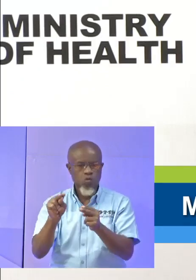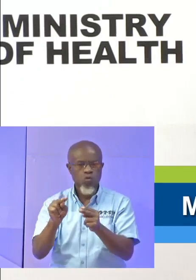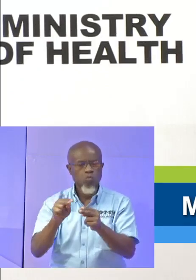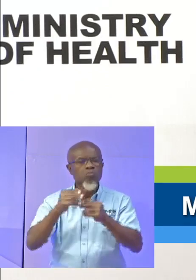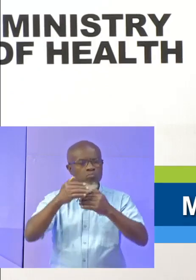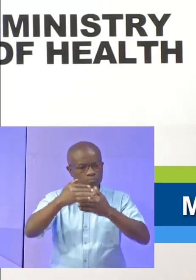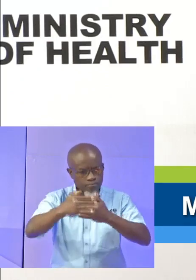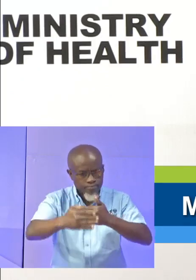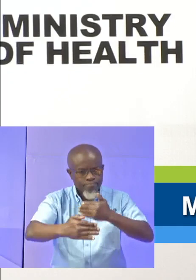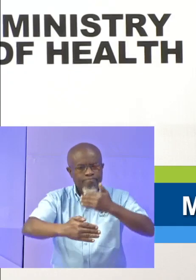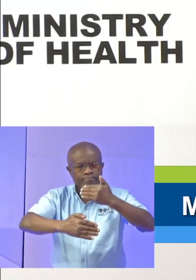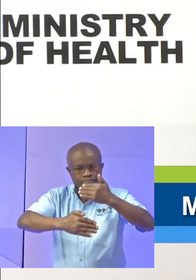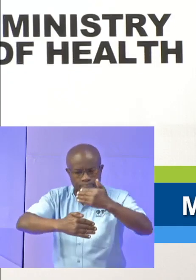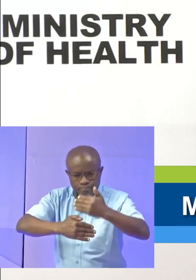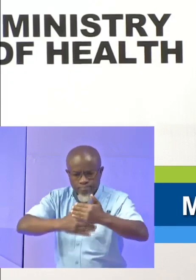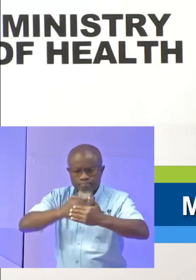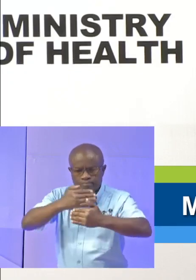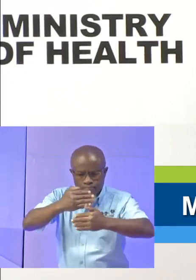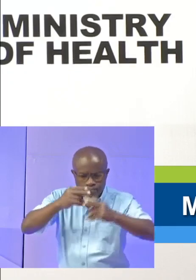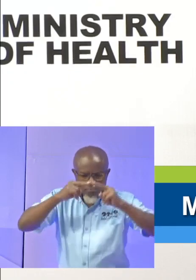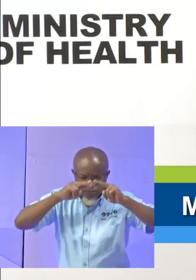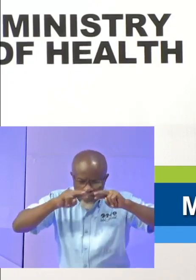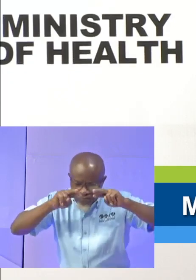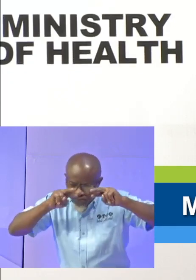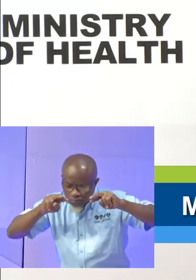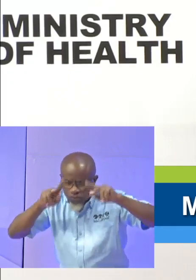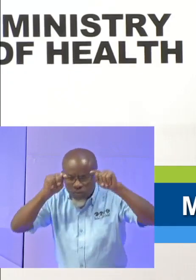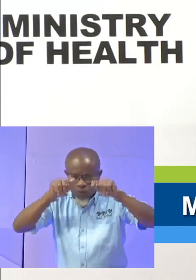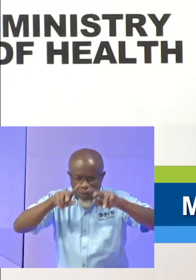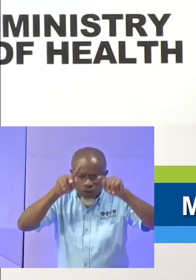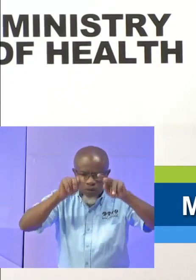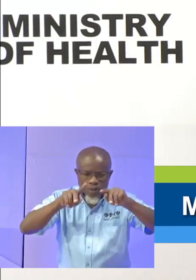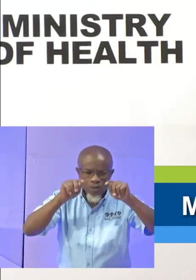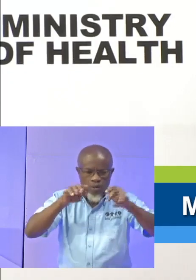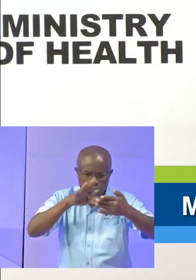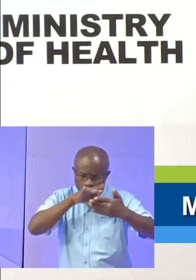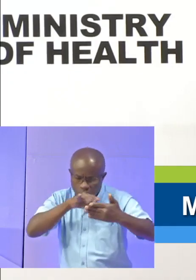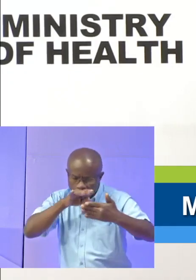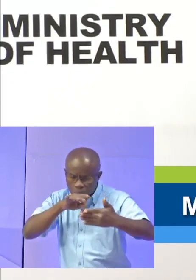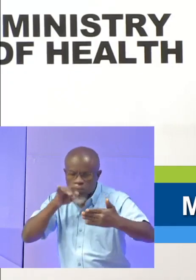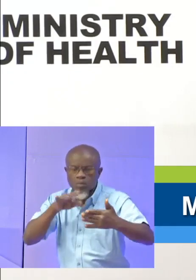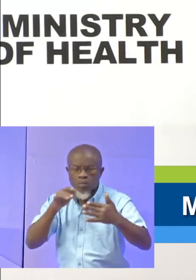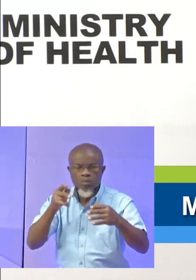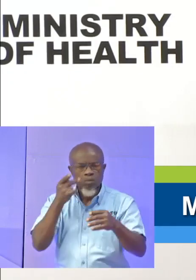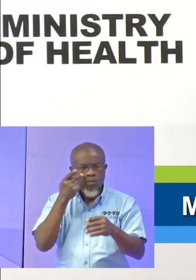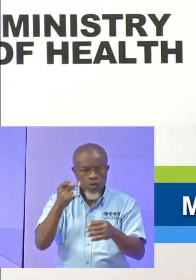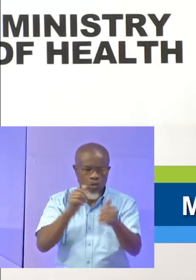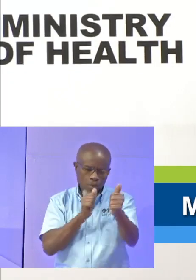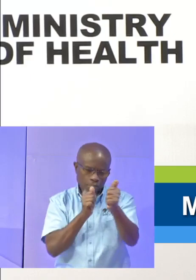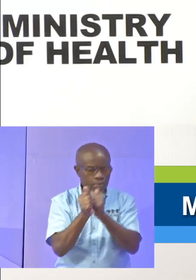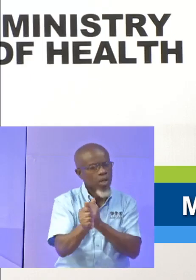to prove that it works or is safe, it would not pass that level of